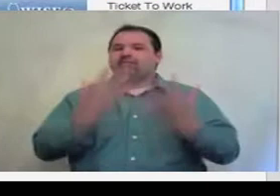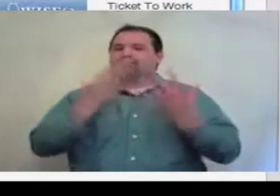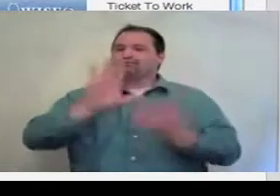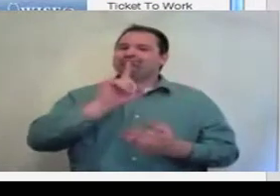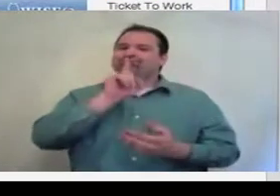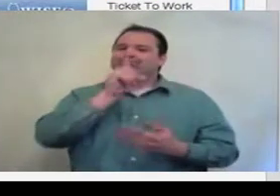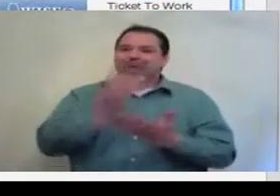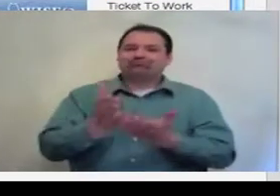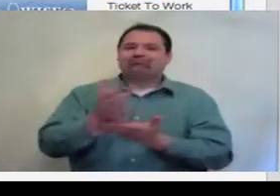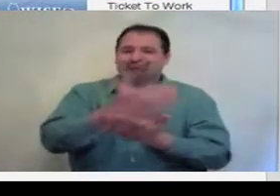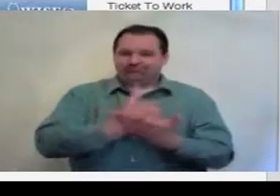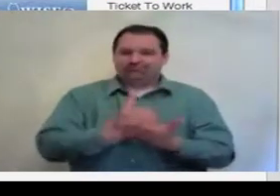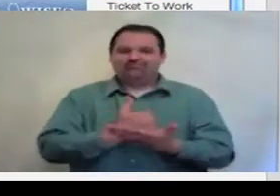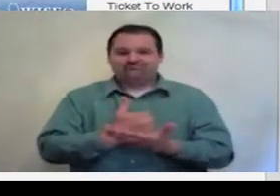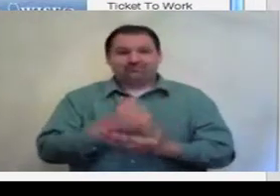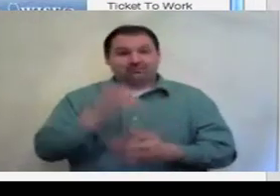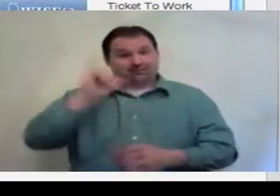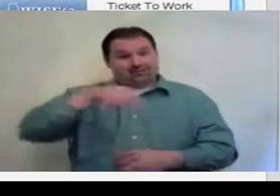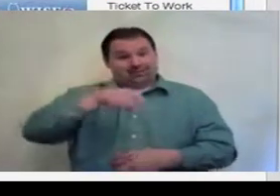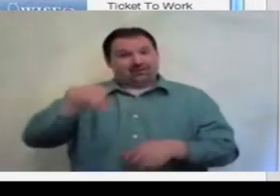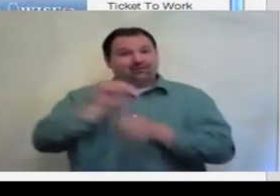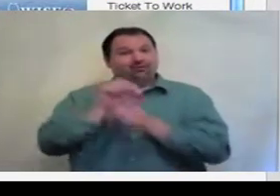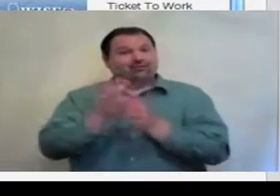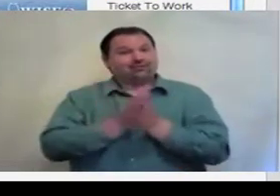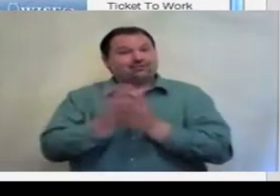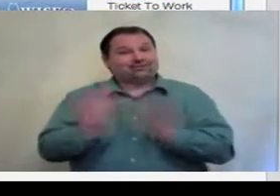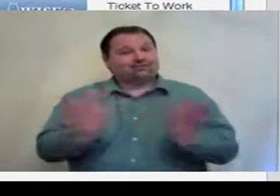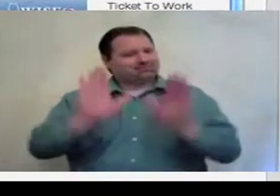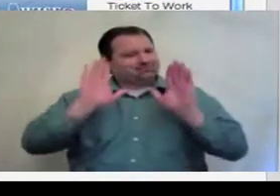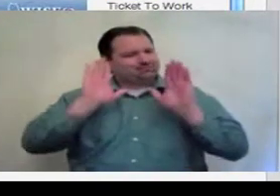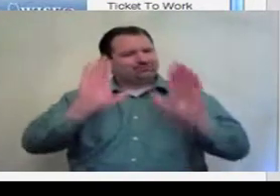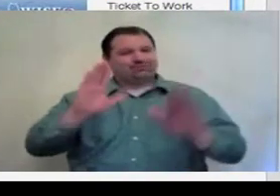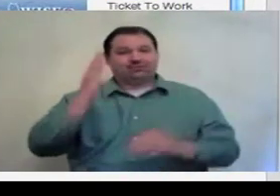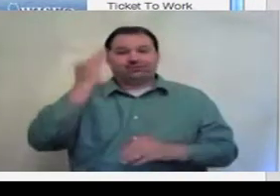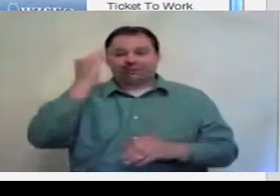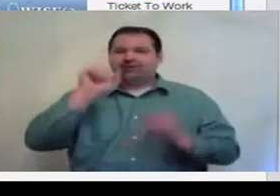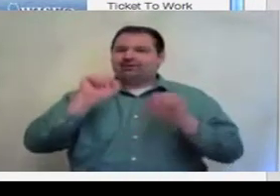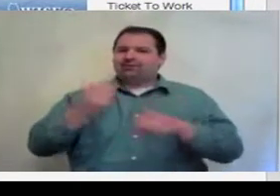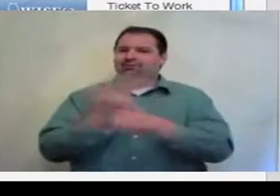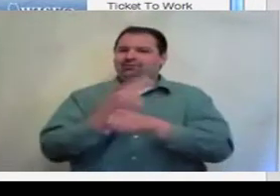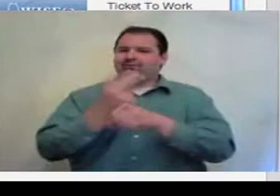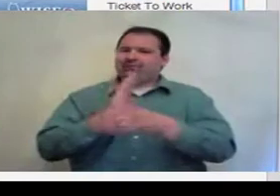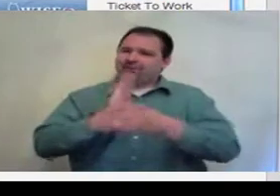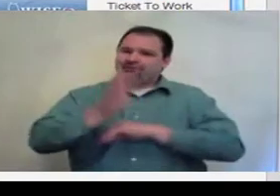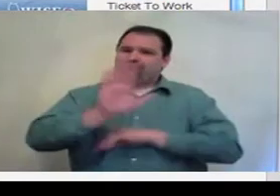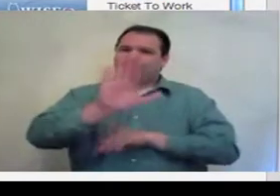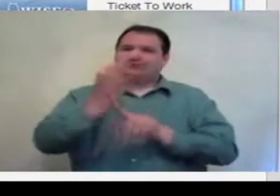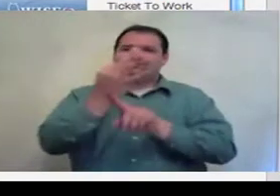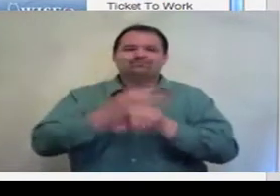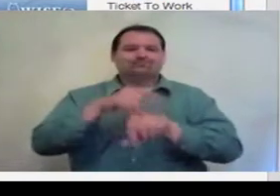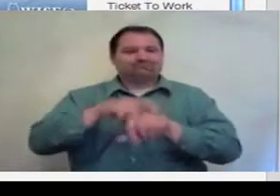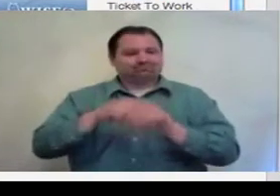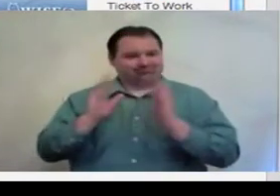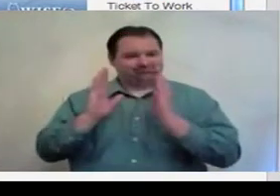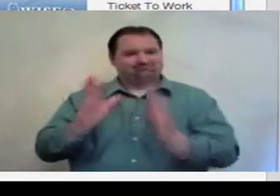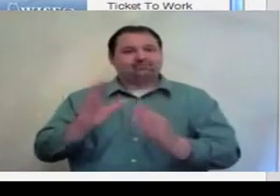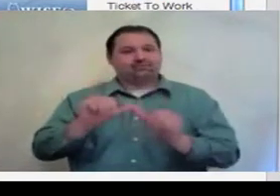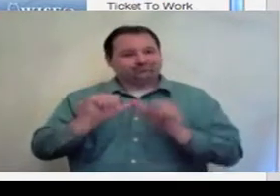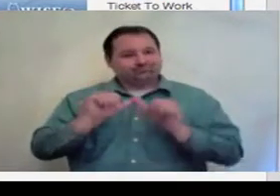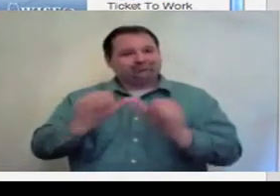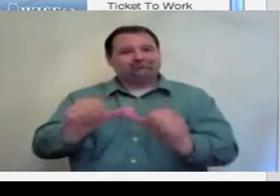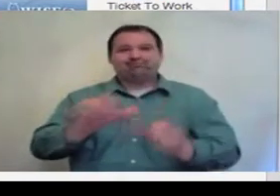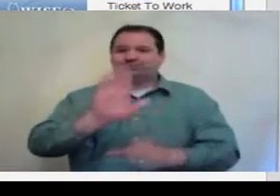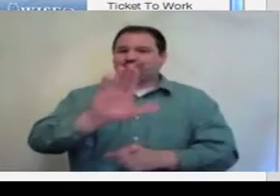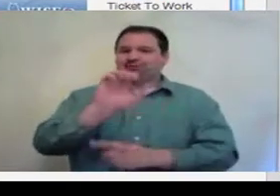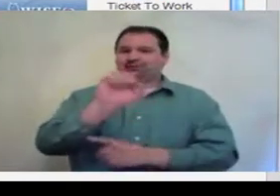that. So these work incentives are great. They can be used after the completion of your trial work period, and they can help you to maintain eligibility